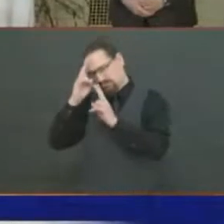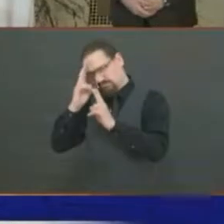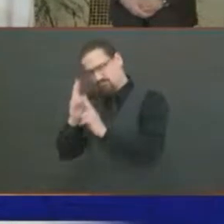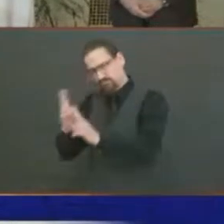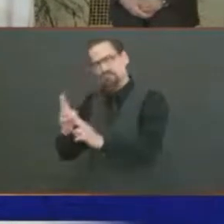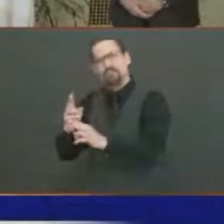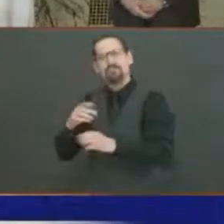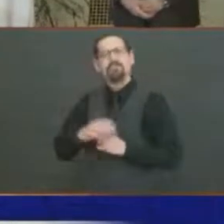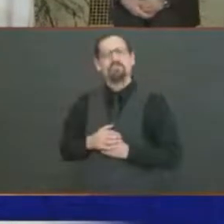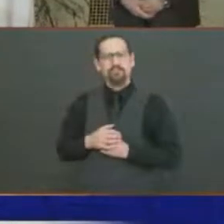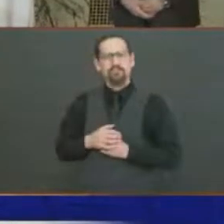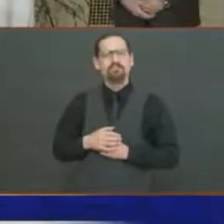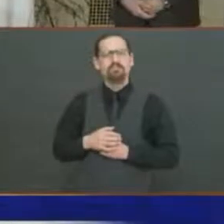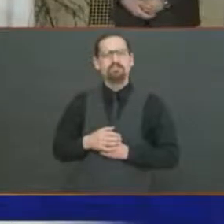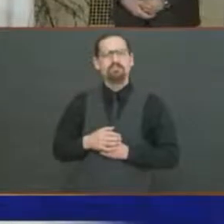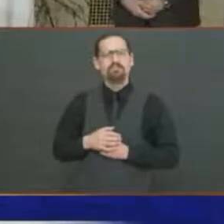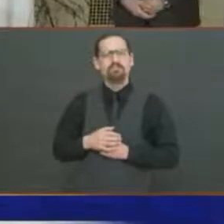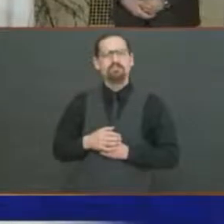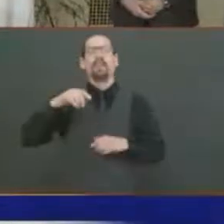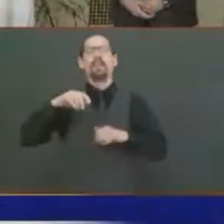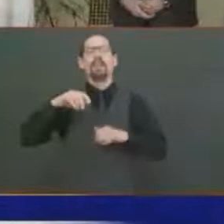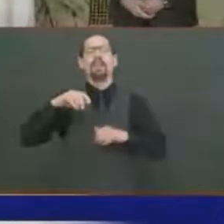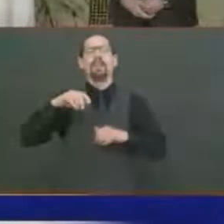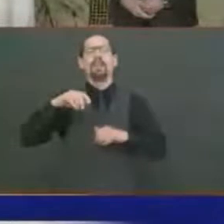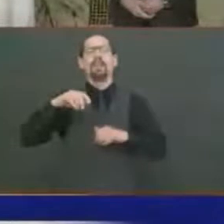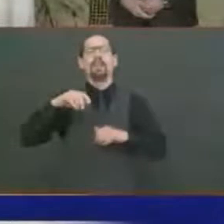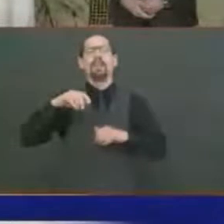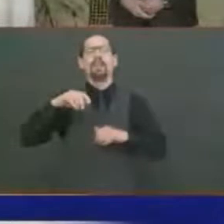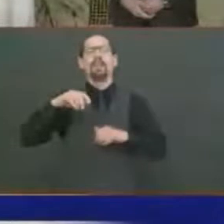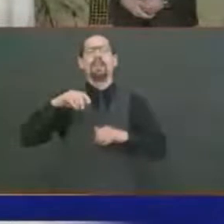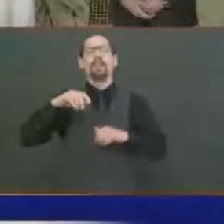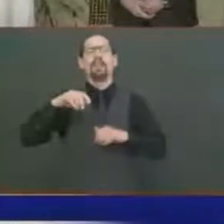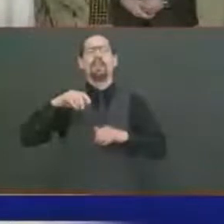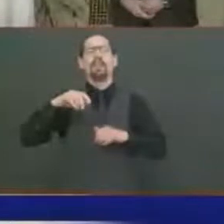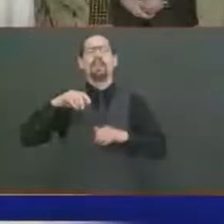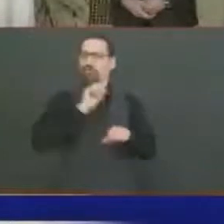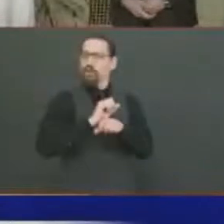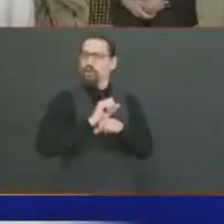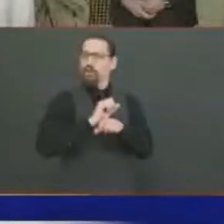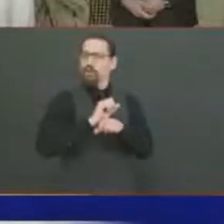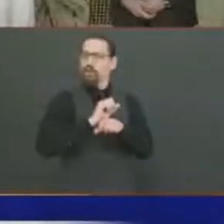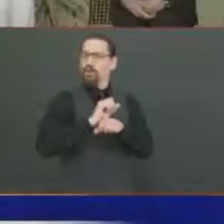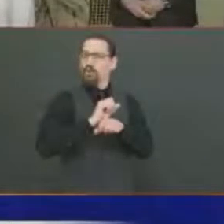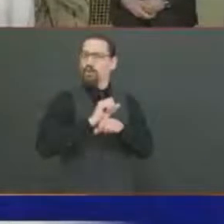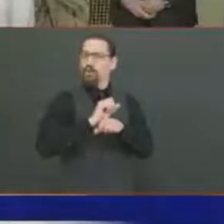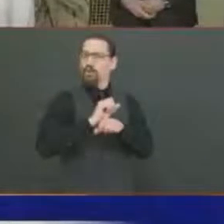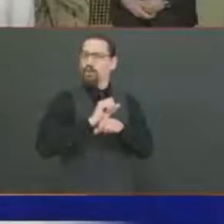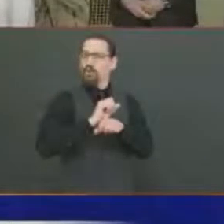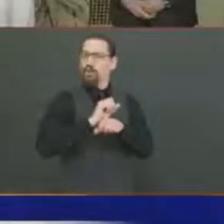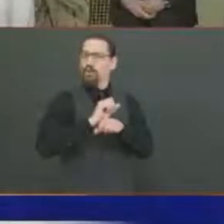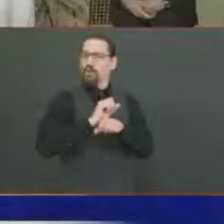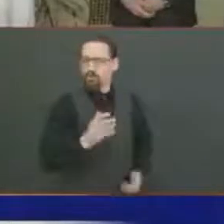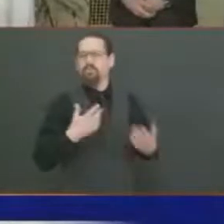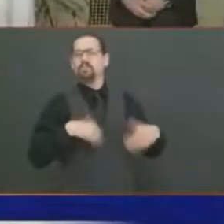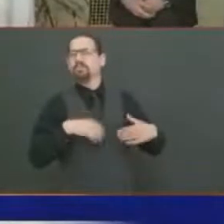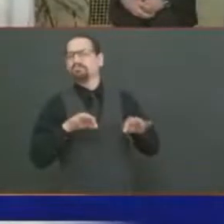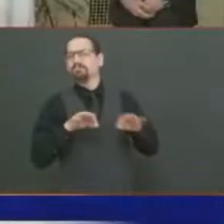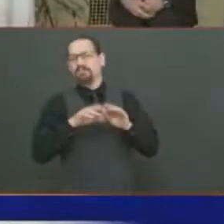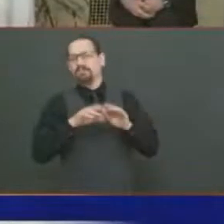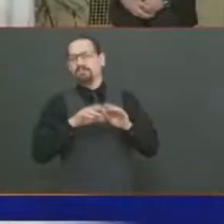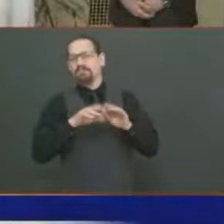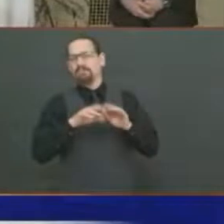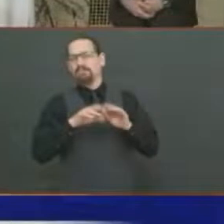other long-term care facilities throughout Rhode Island. We want to be sure to recognize and honor